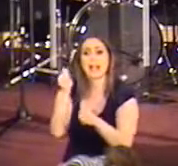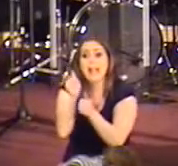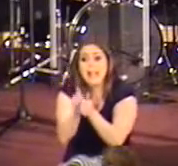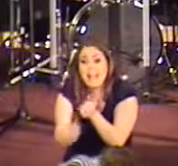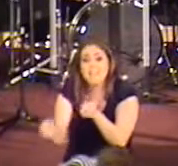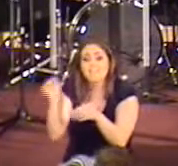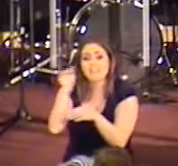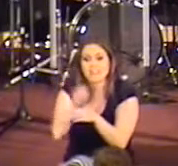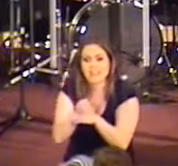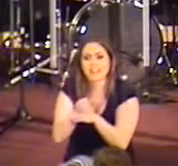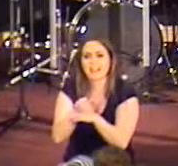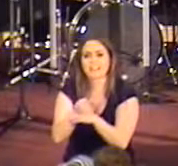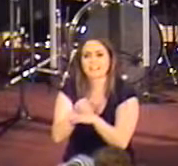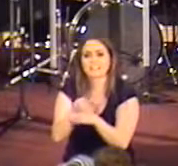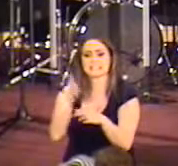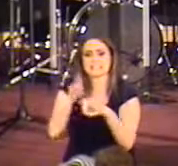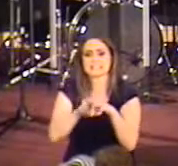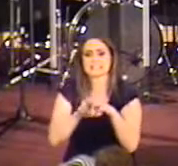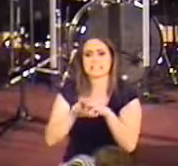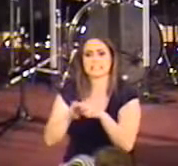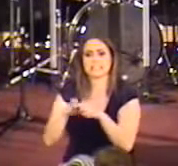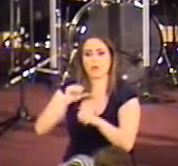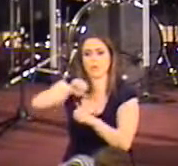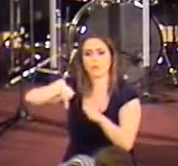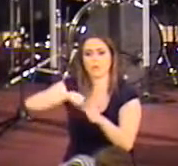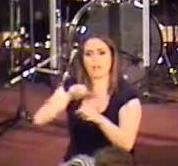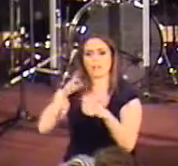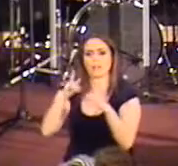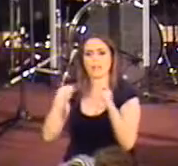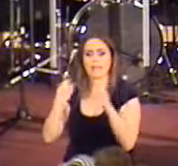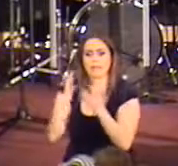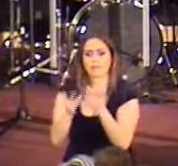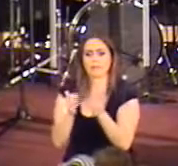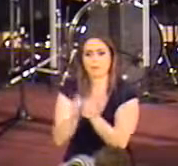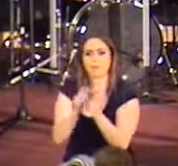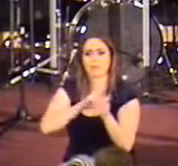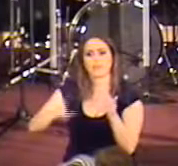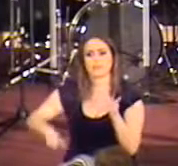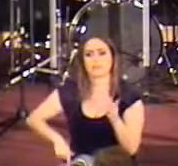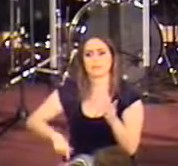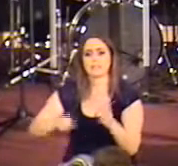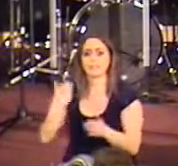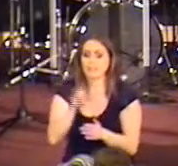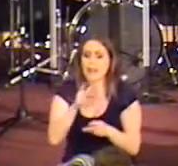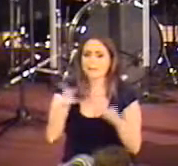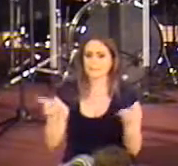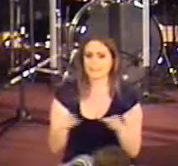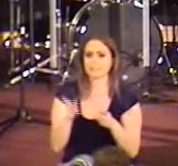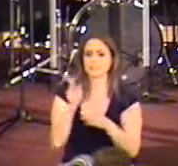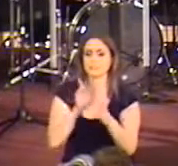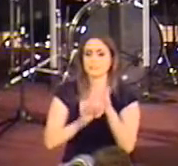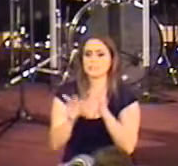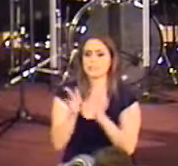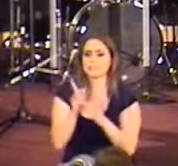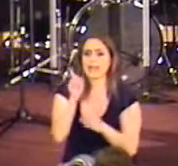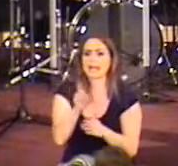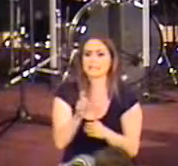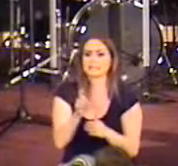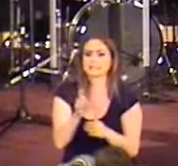Lord. I think it's that place where Jesus asked a very intimate question. And so they're